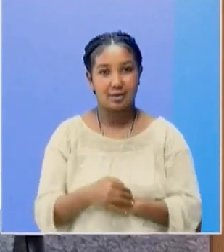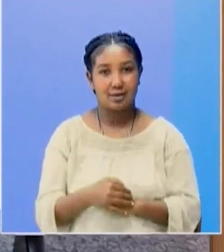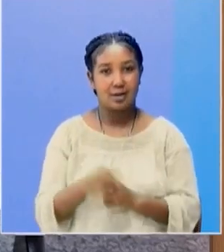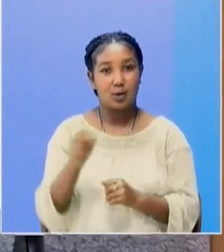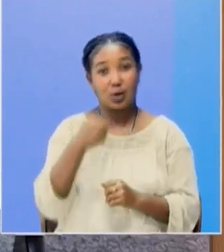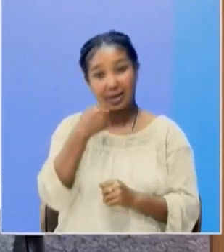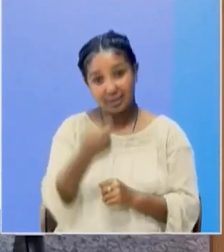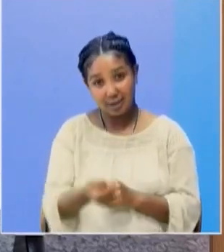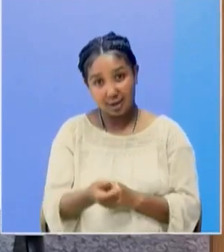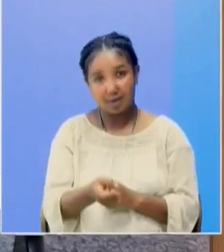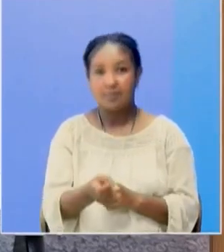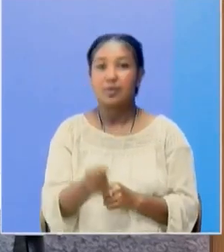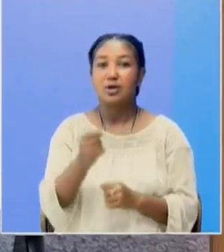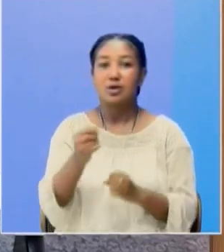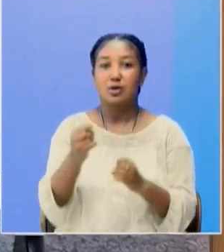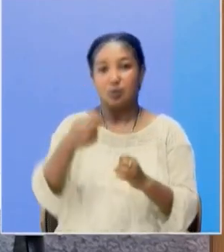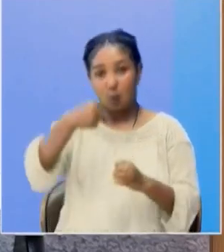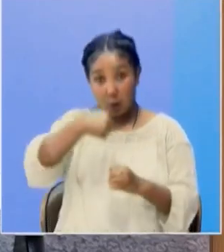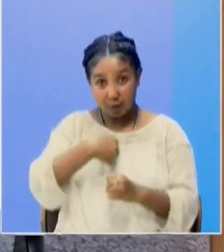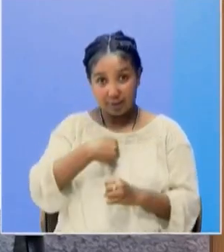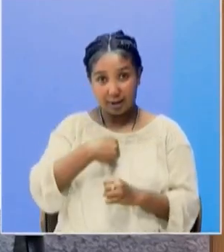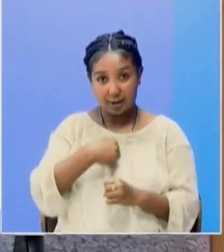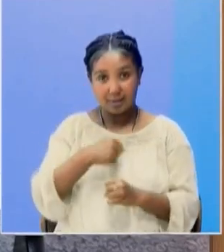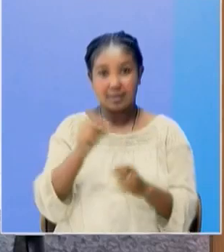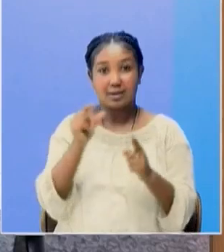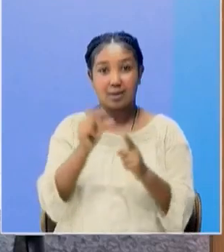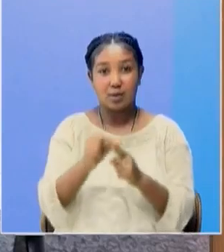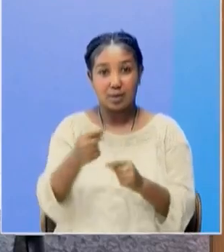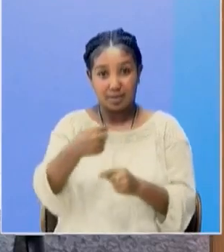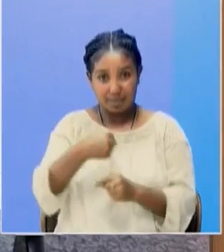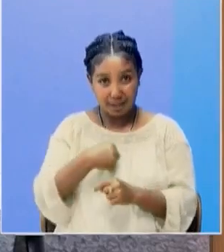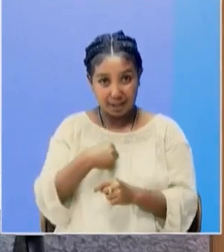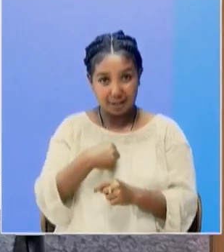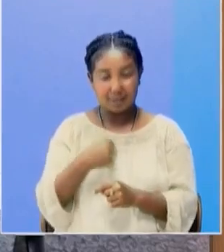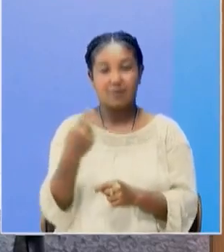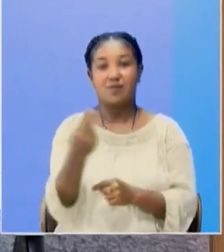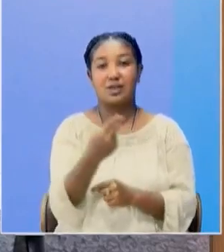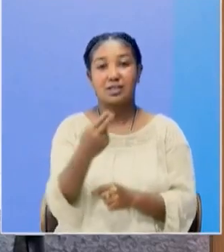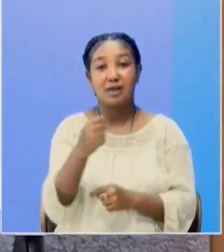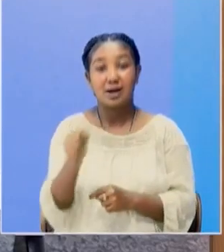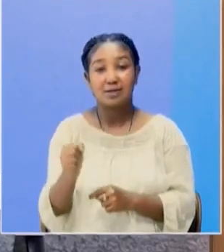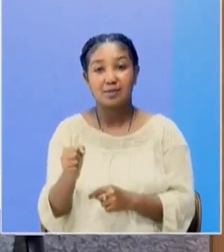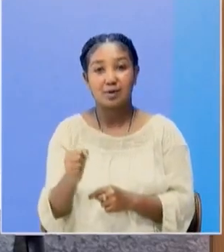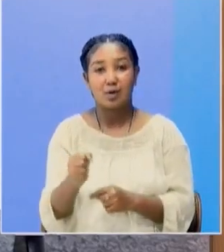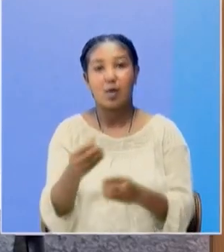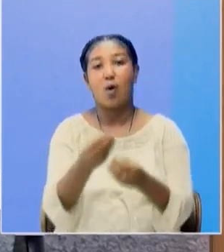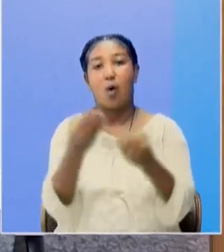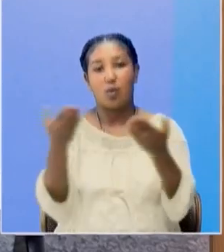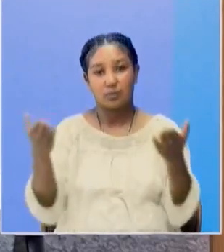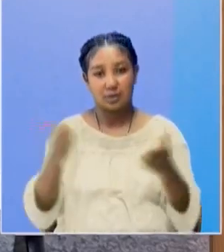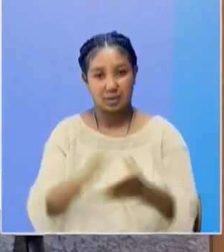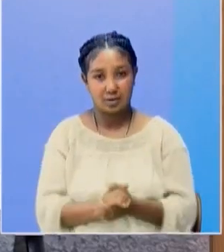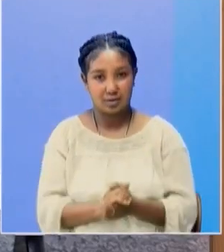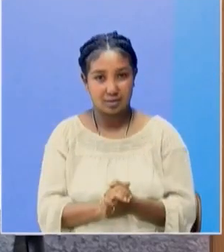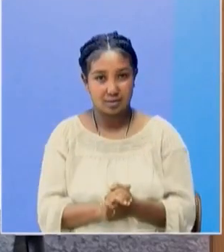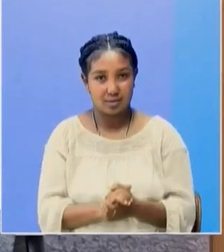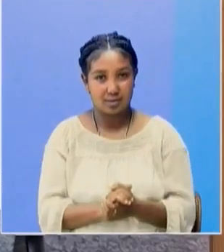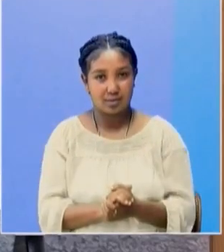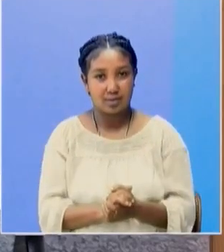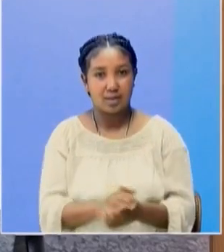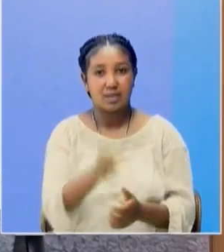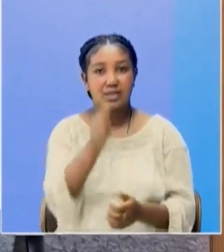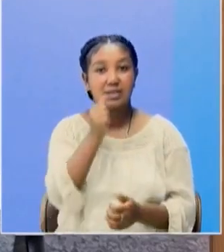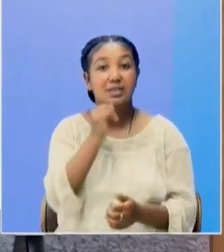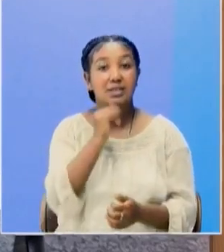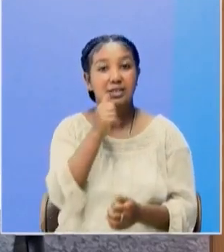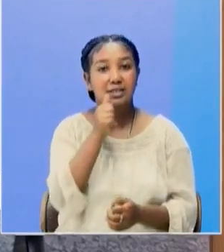I said, told me, the word me is just functioning as what? Object. She